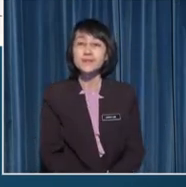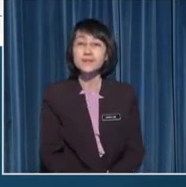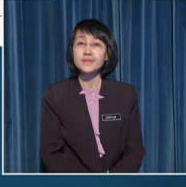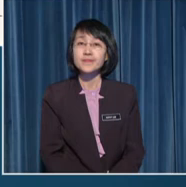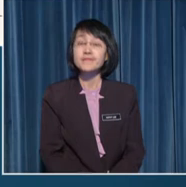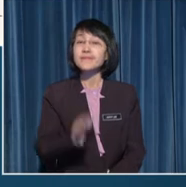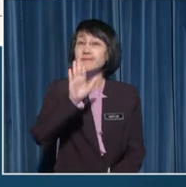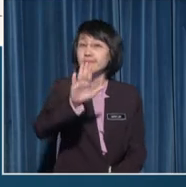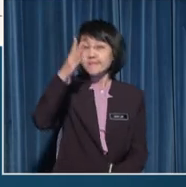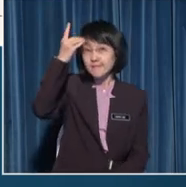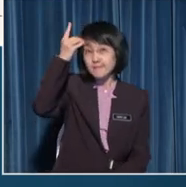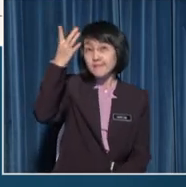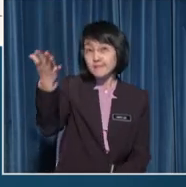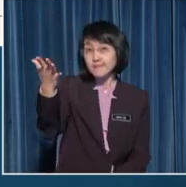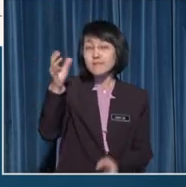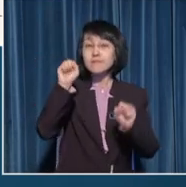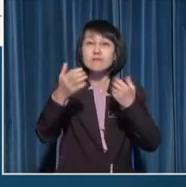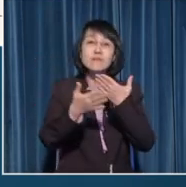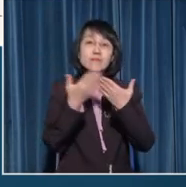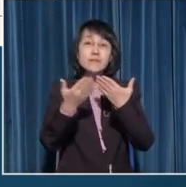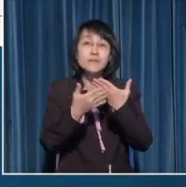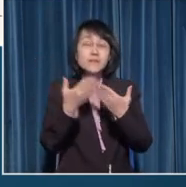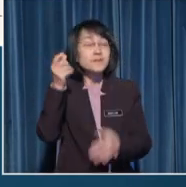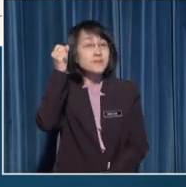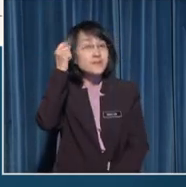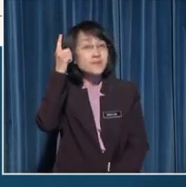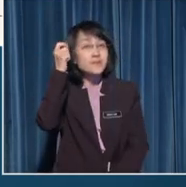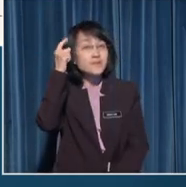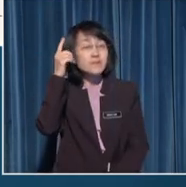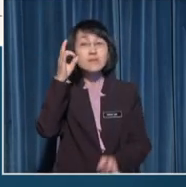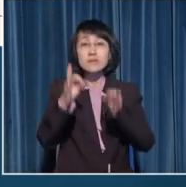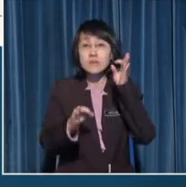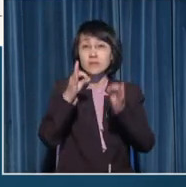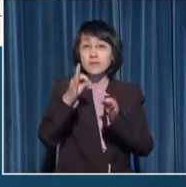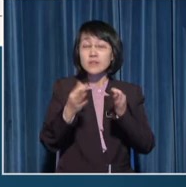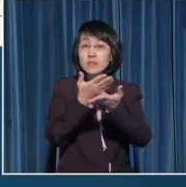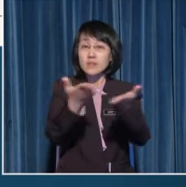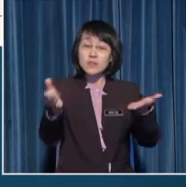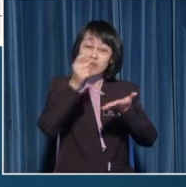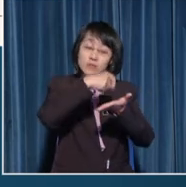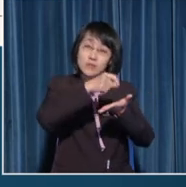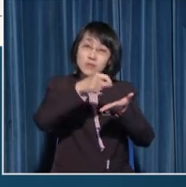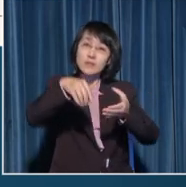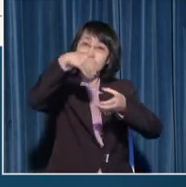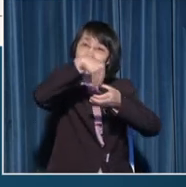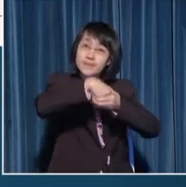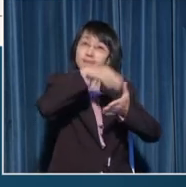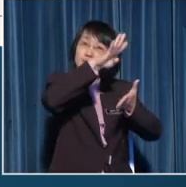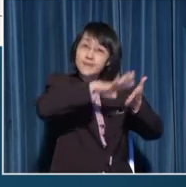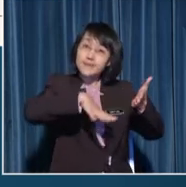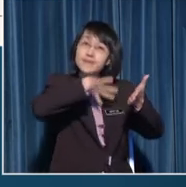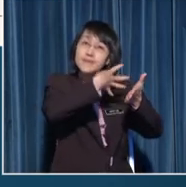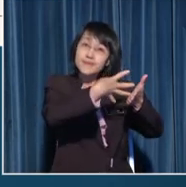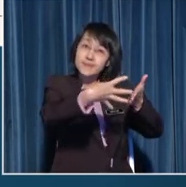Your data can be easily understood if you write them in a